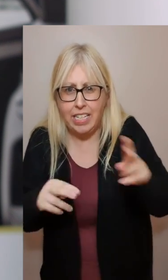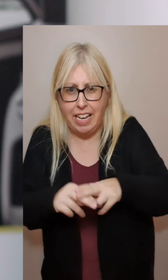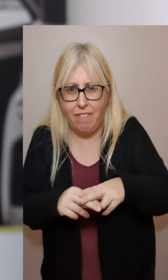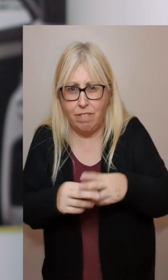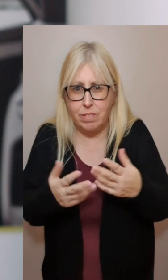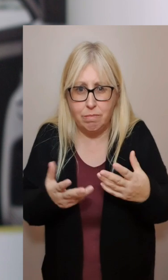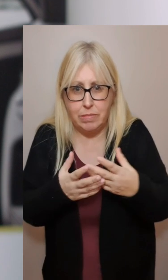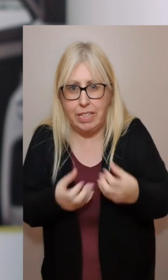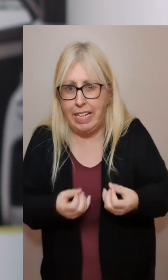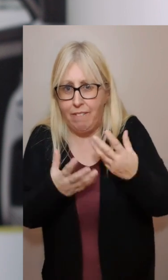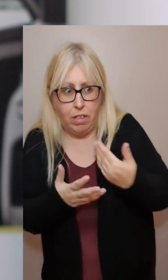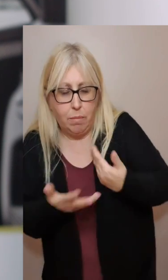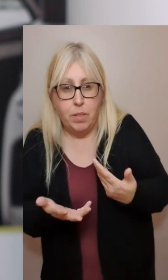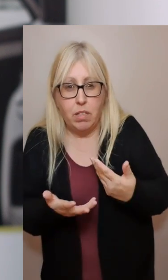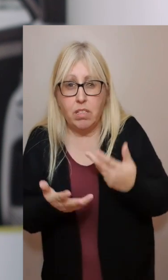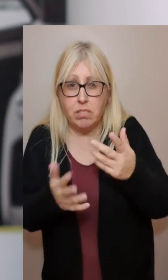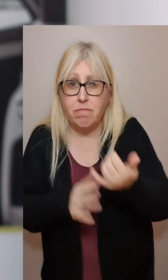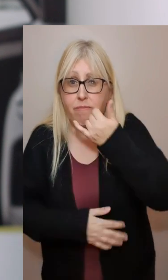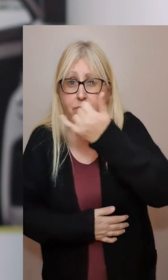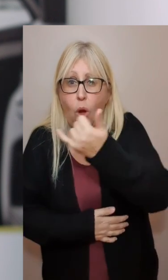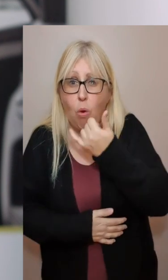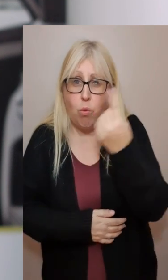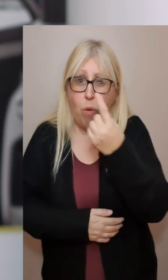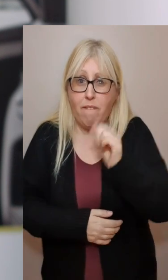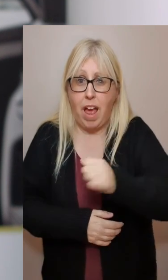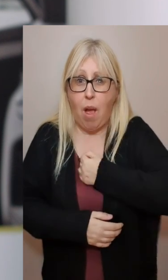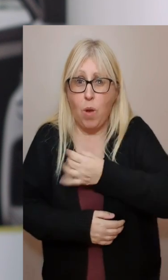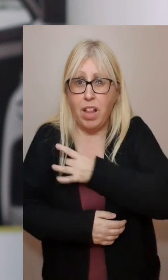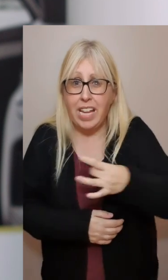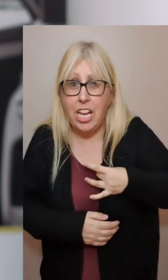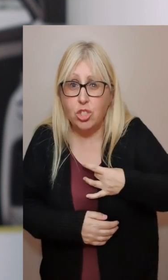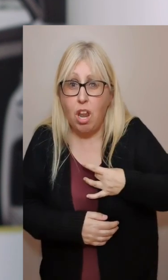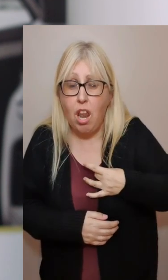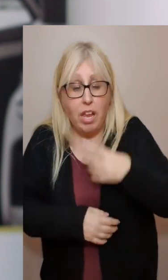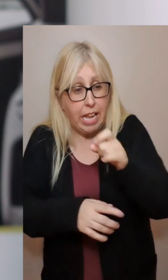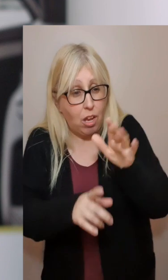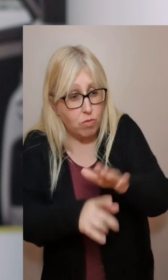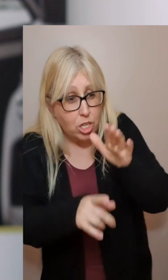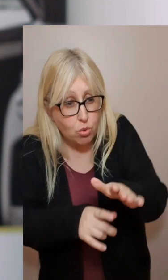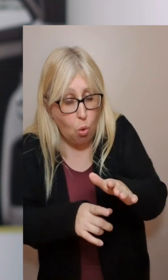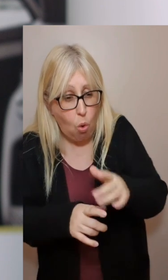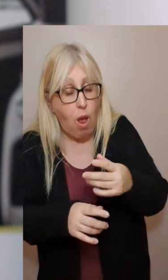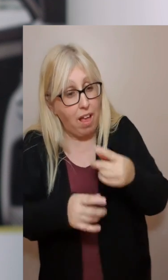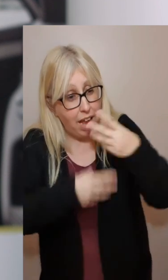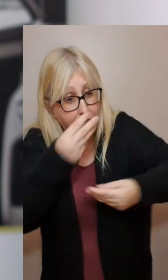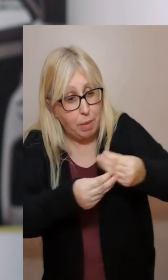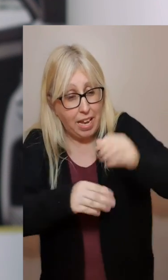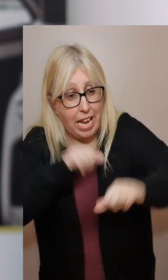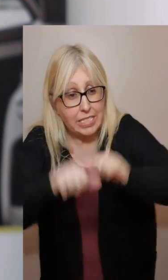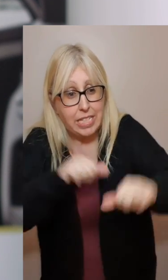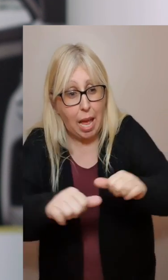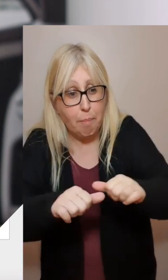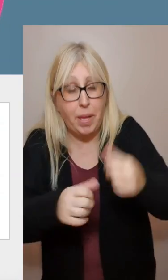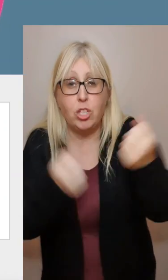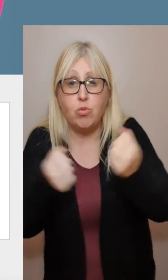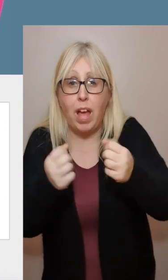at any time, pick up the phone and talk to one of our clinicians. They can initially put you at ease and tell you the next step to take. And Driving